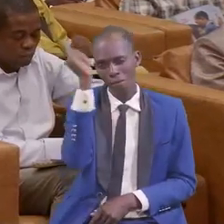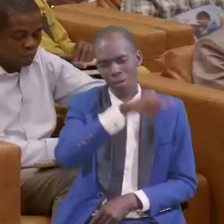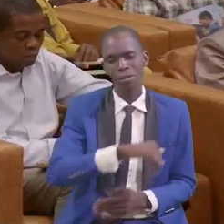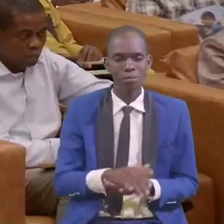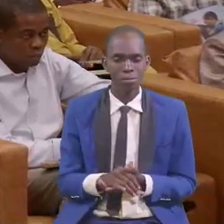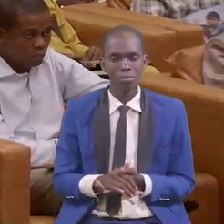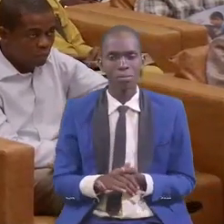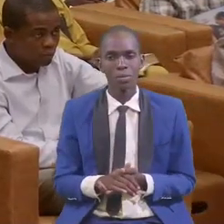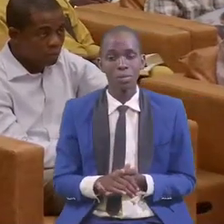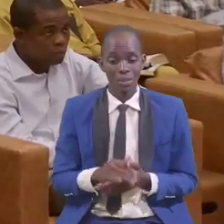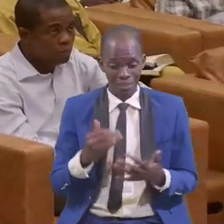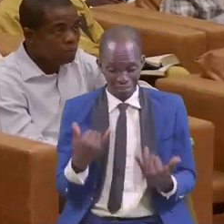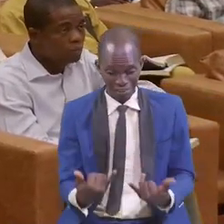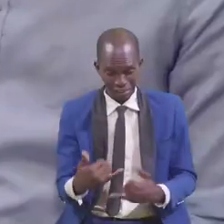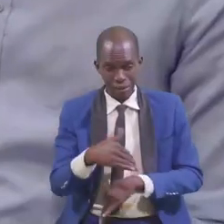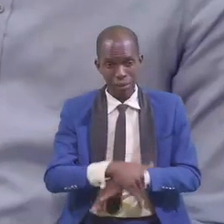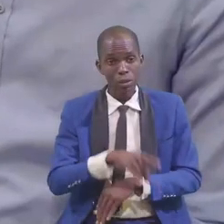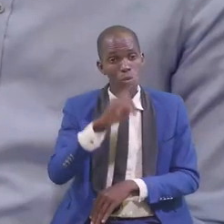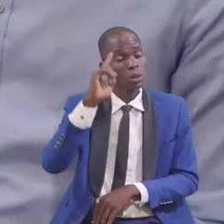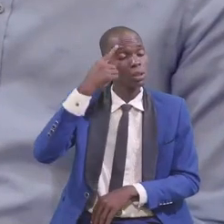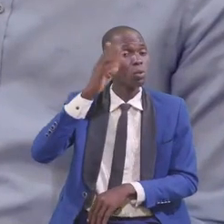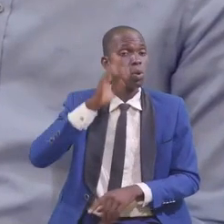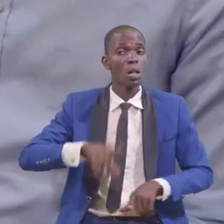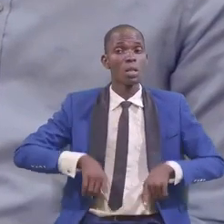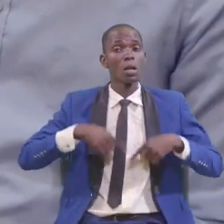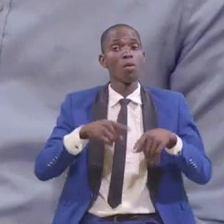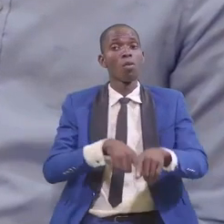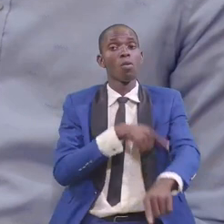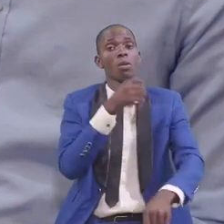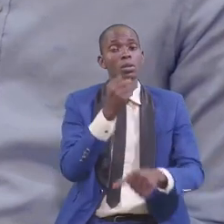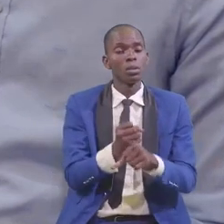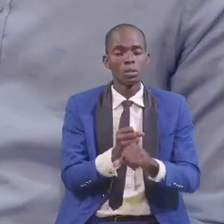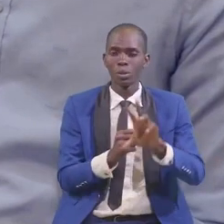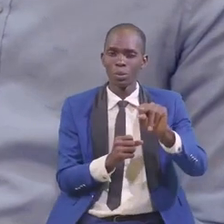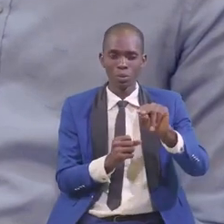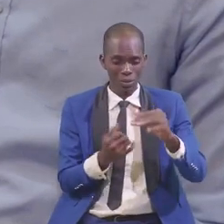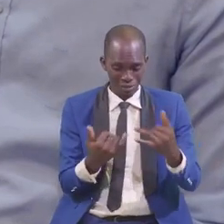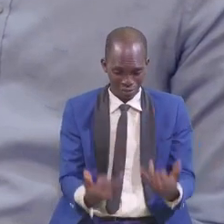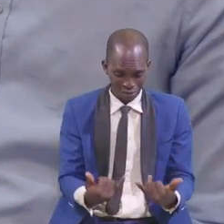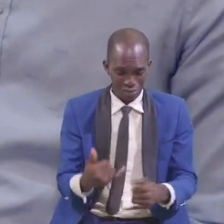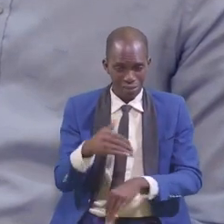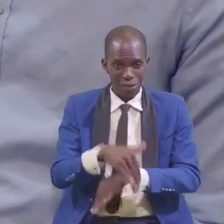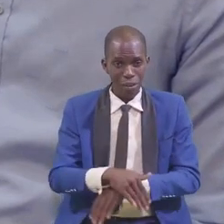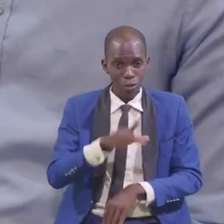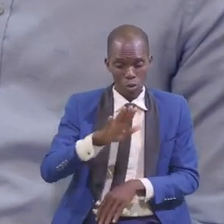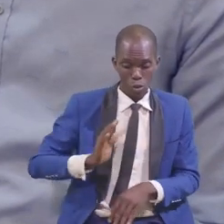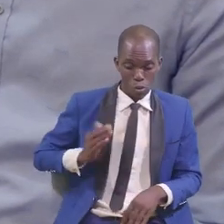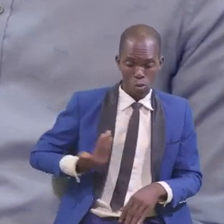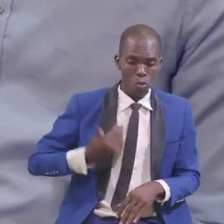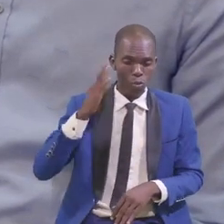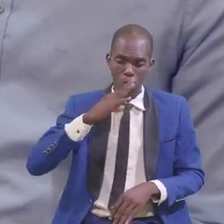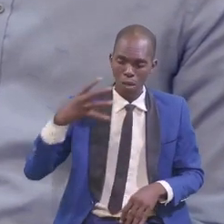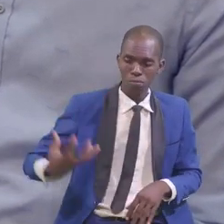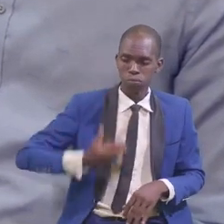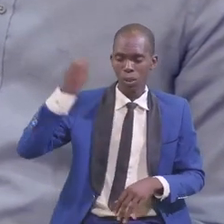he was thinking of many years, this night thy soul shall be required of thee.